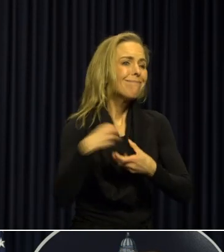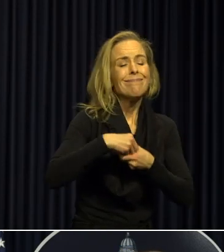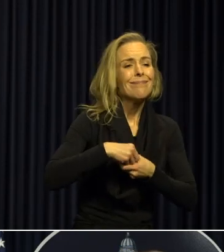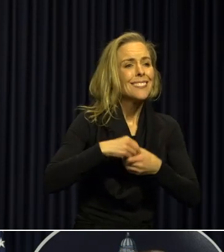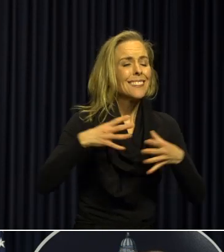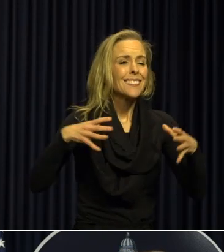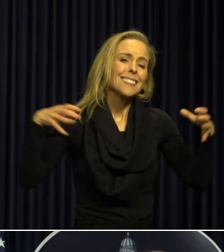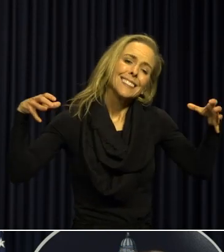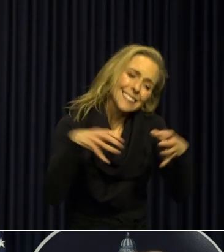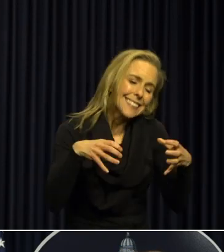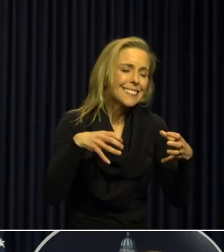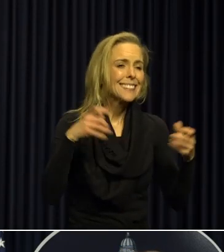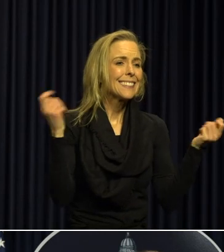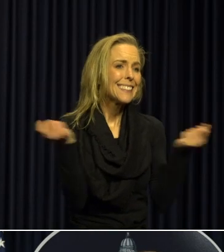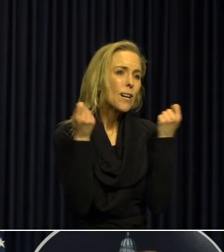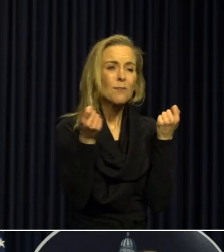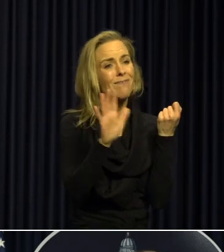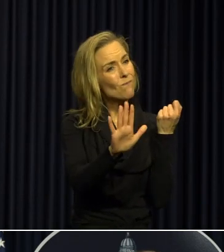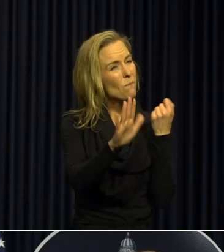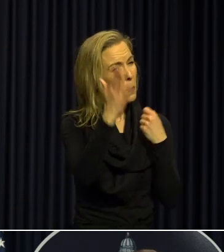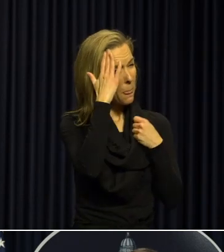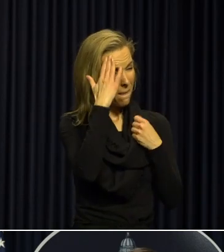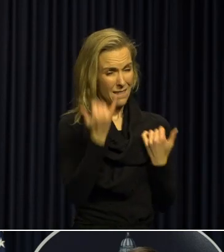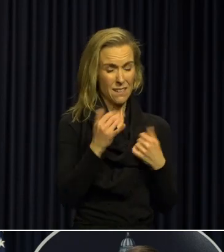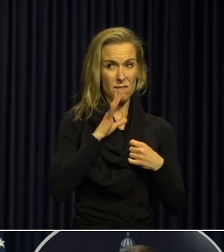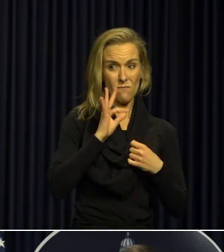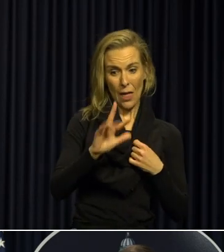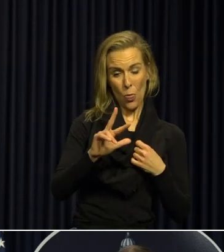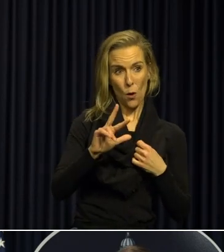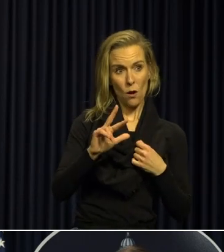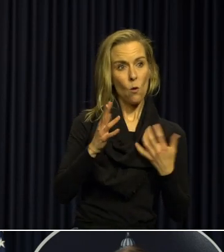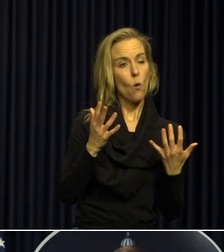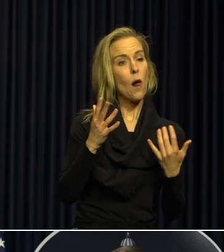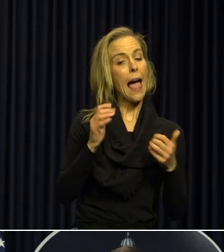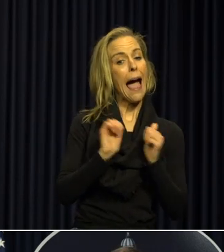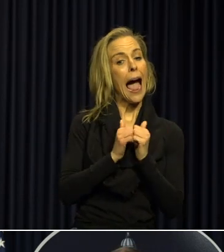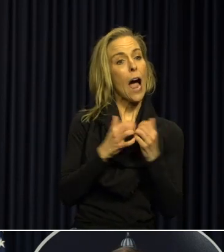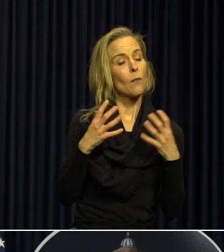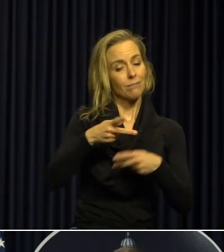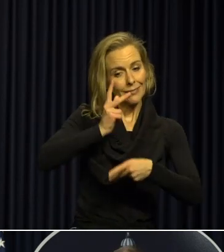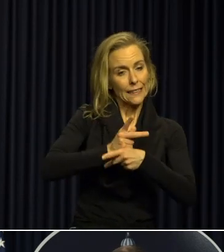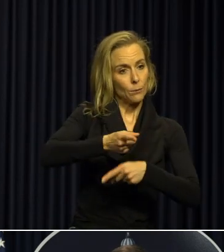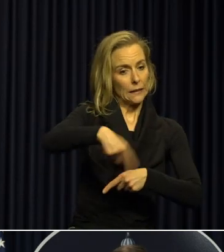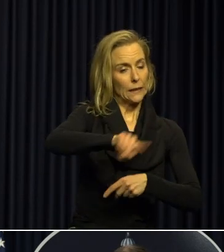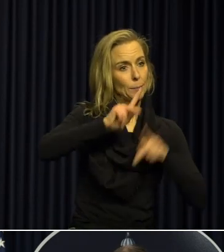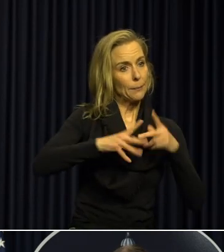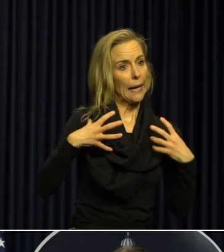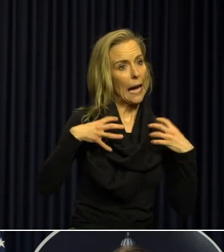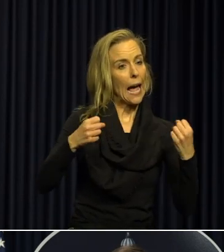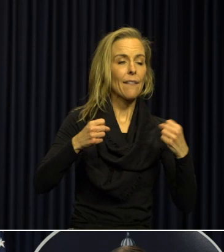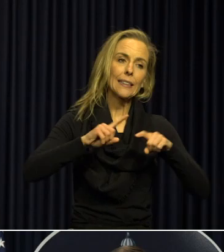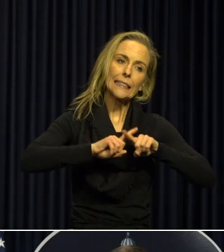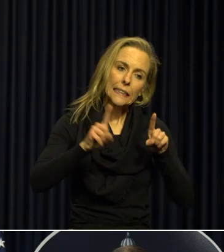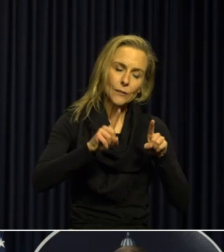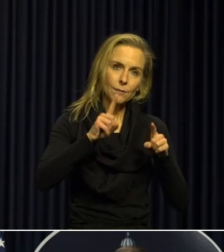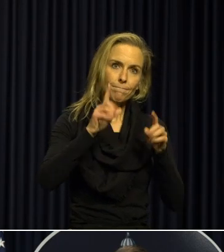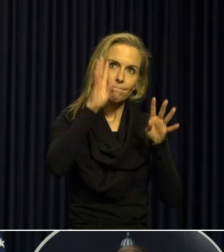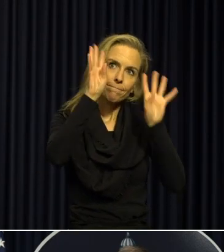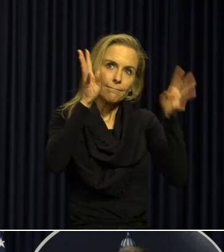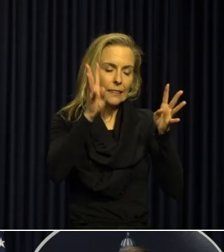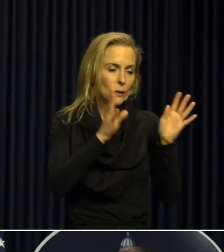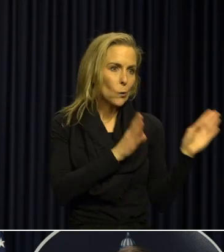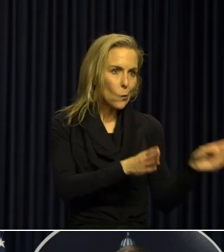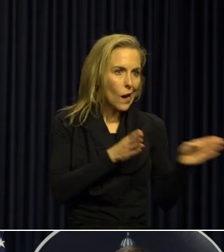this 93rd birthday that everybody is healthier, doing it in a different way. And again, we're